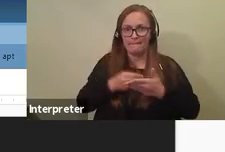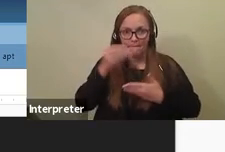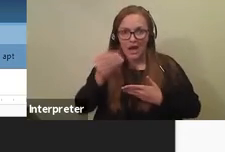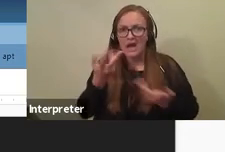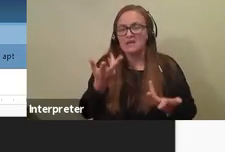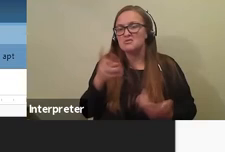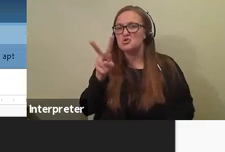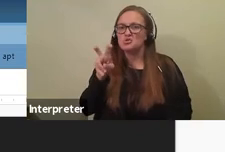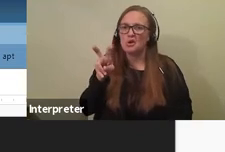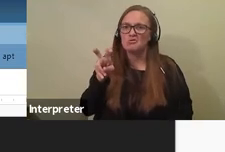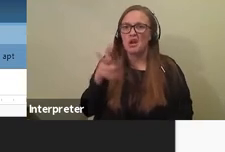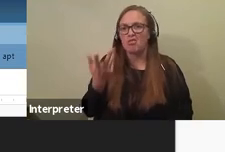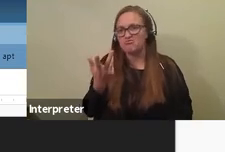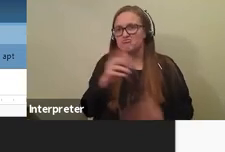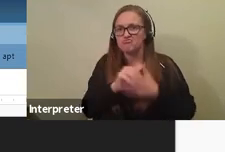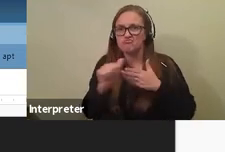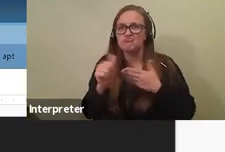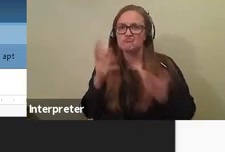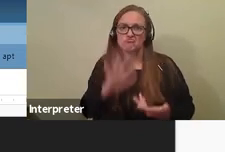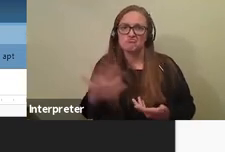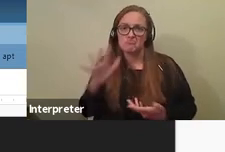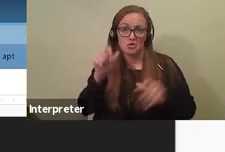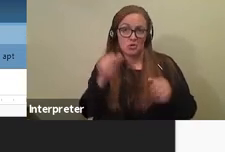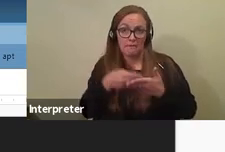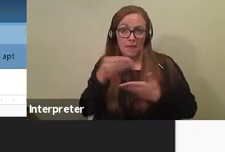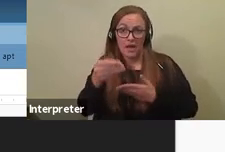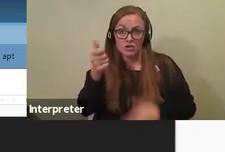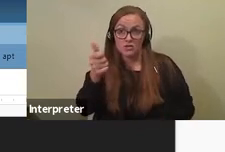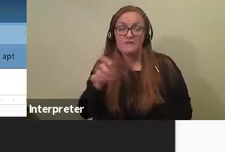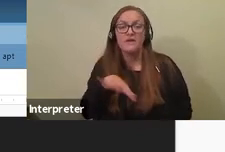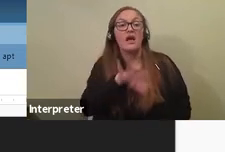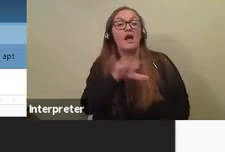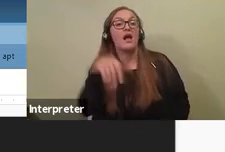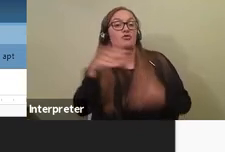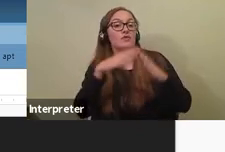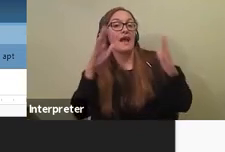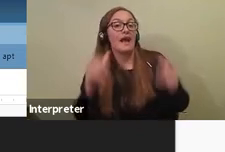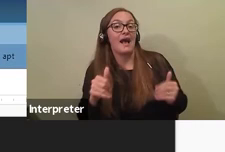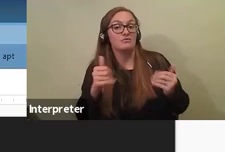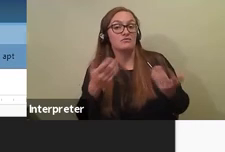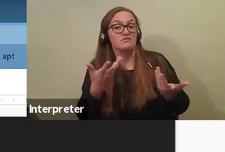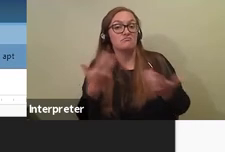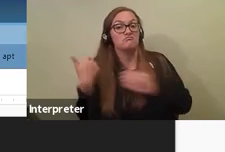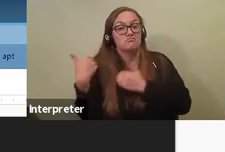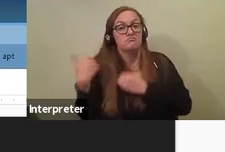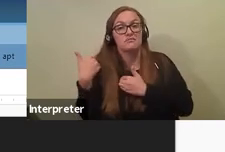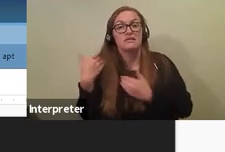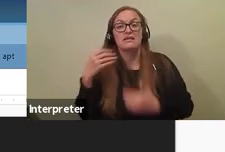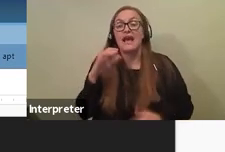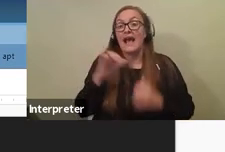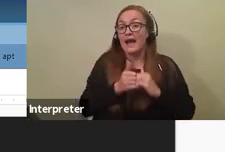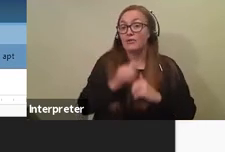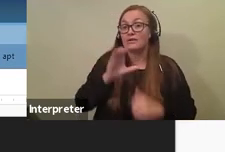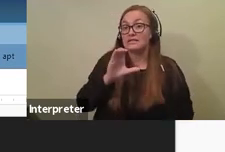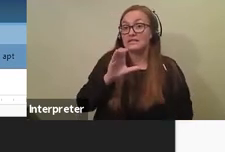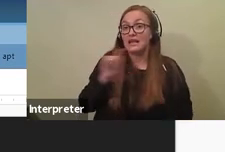actually buy one of these yourself if you wanted to. In terms of other like household tasks, the way that C-3PO is portrayed in Star Wars